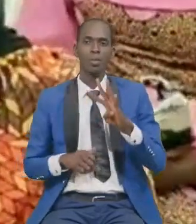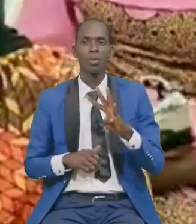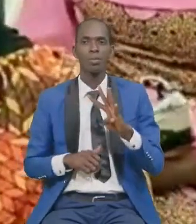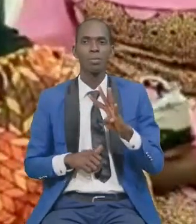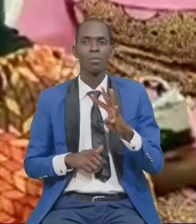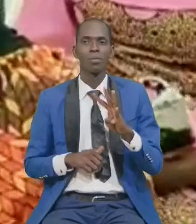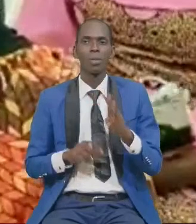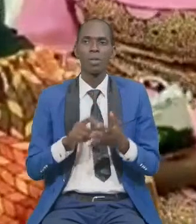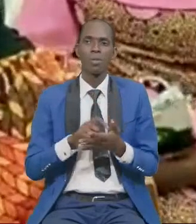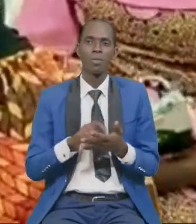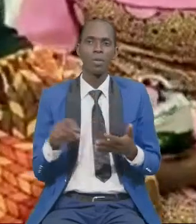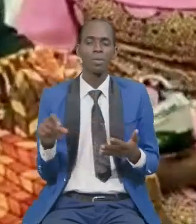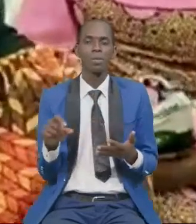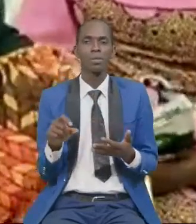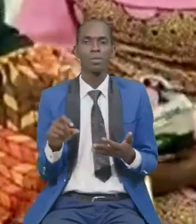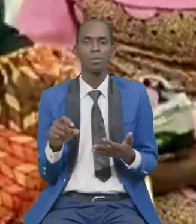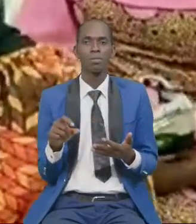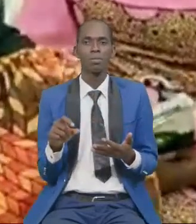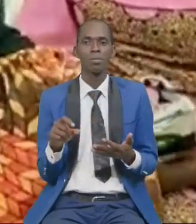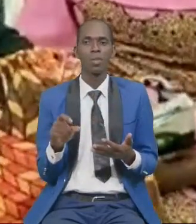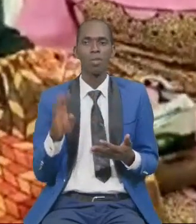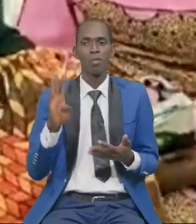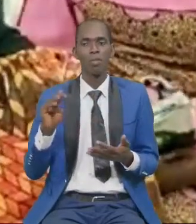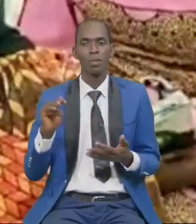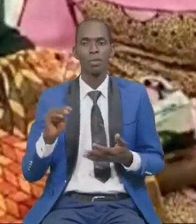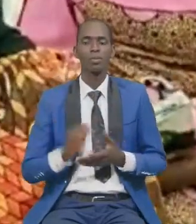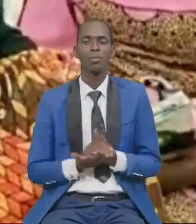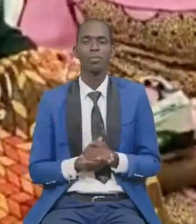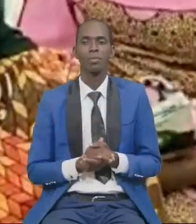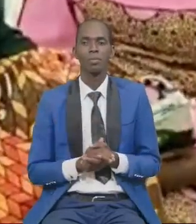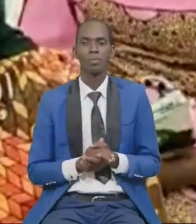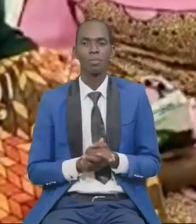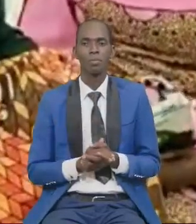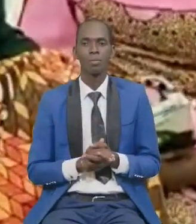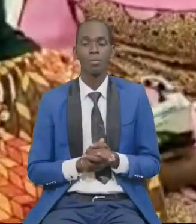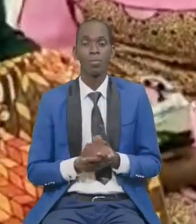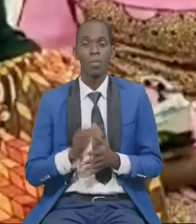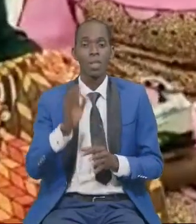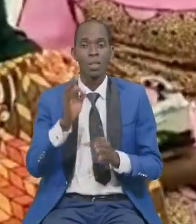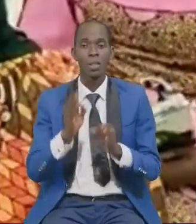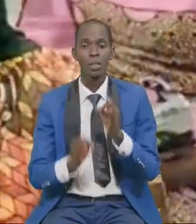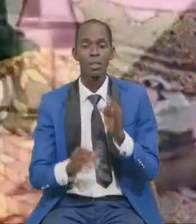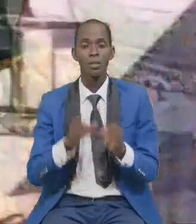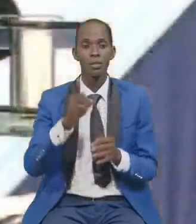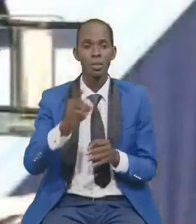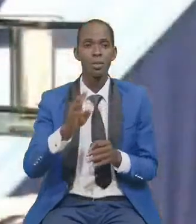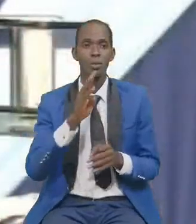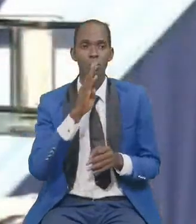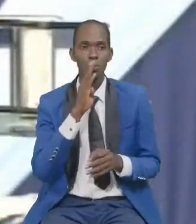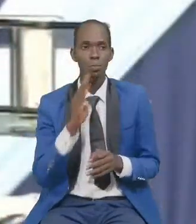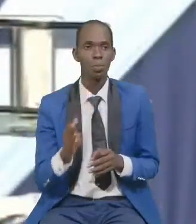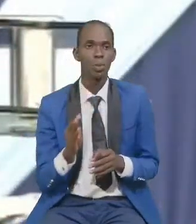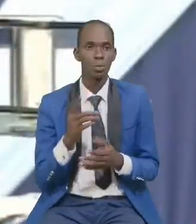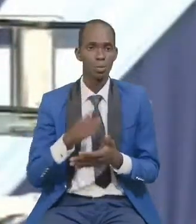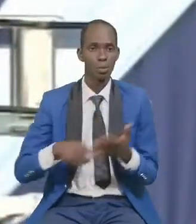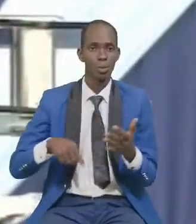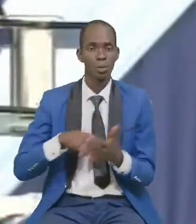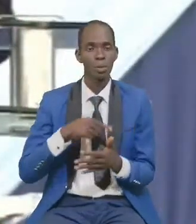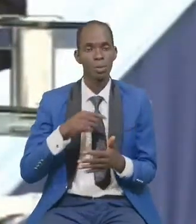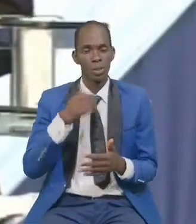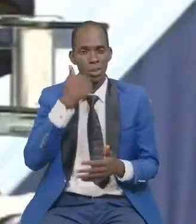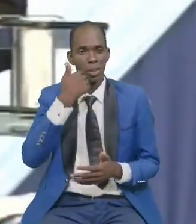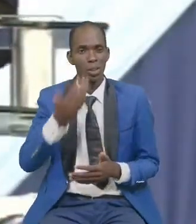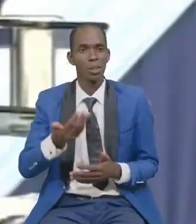Reading here from verse 14. If ye be reproached for the name of